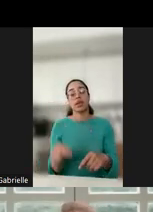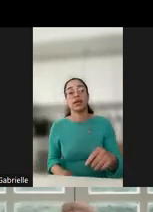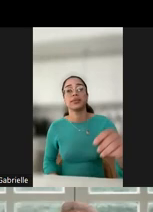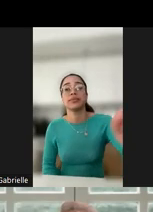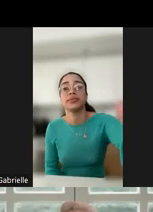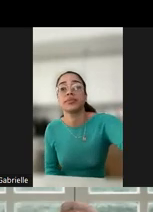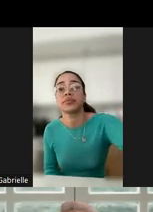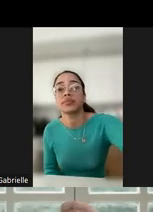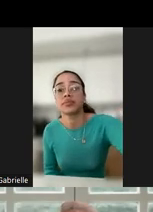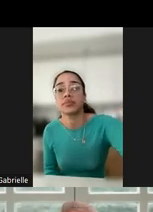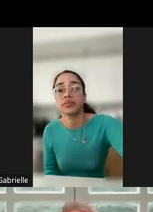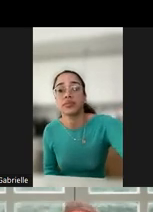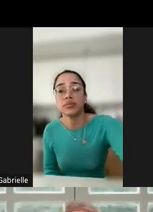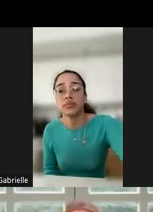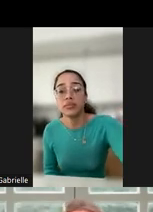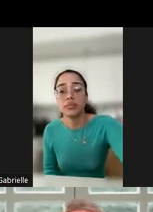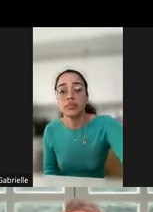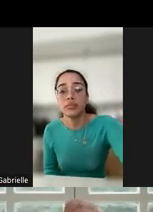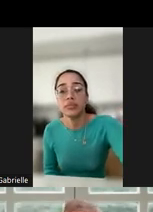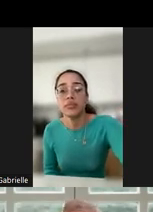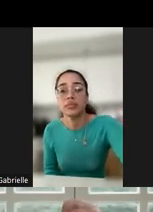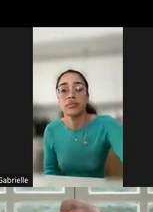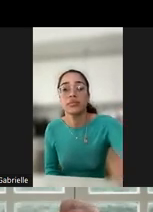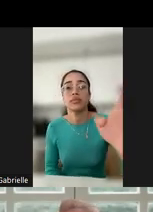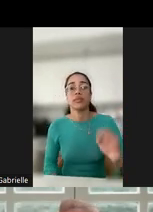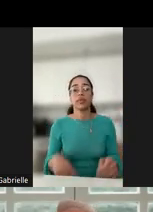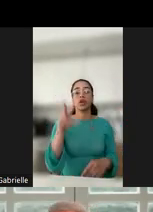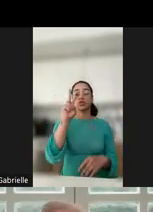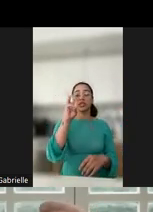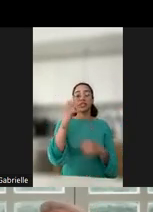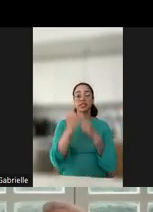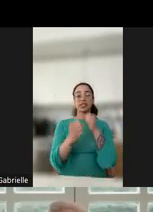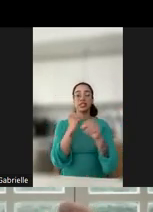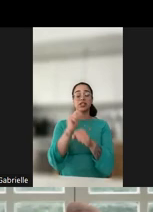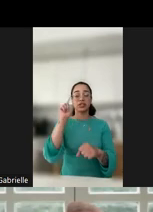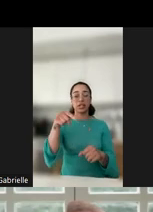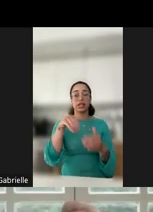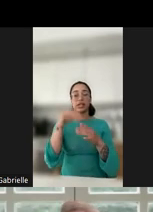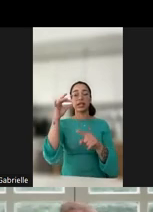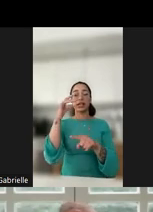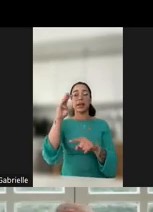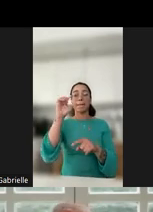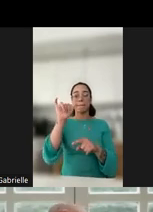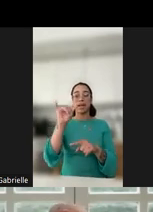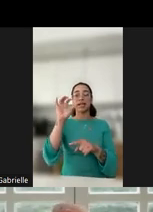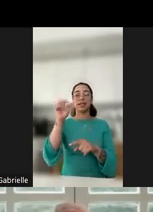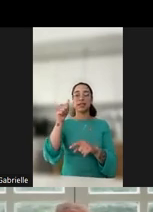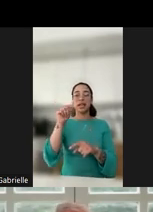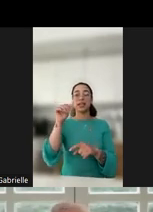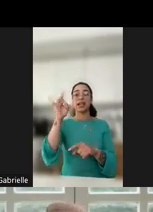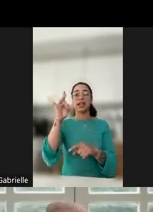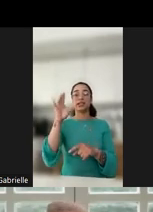later, in 1869, specifically May 10th, 1869, commemorated